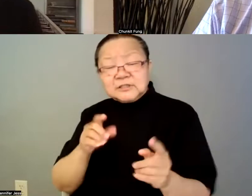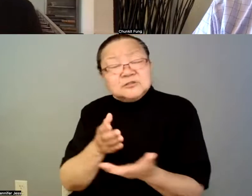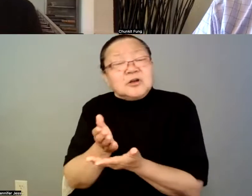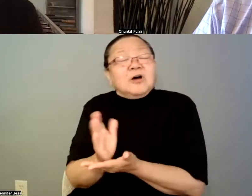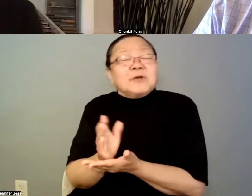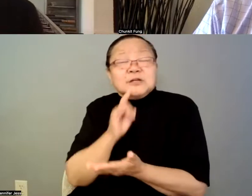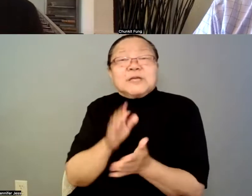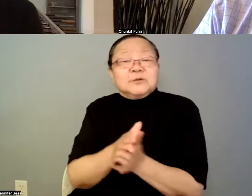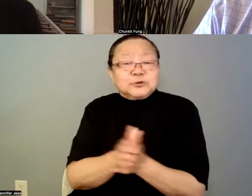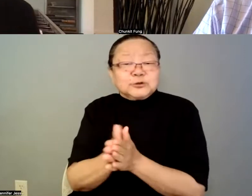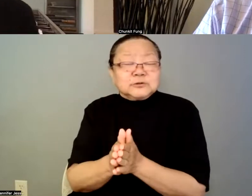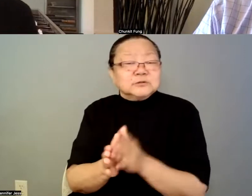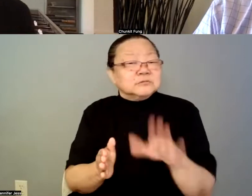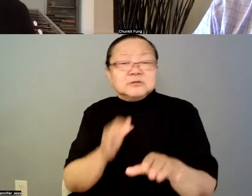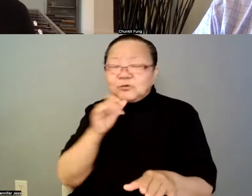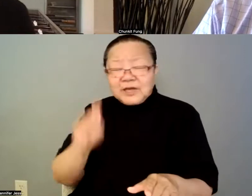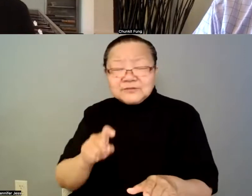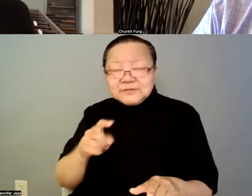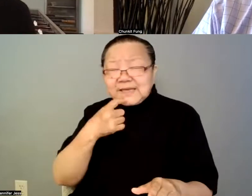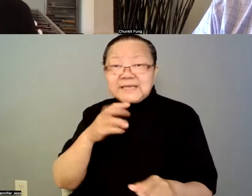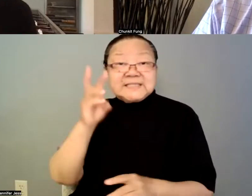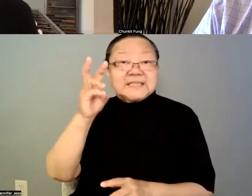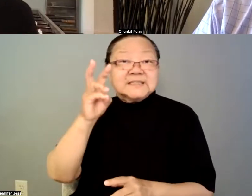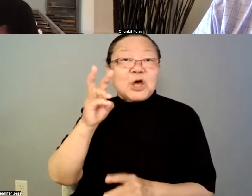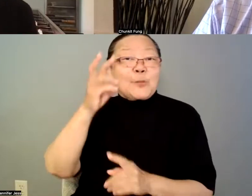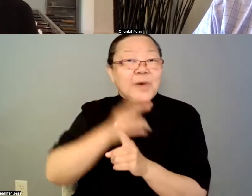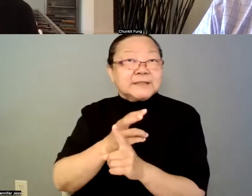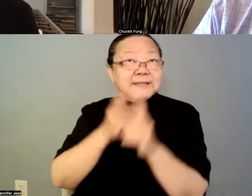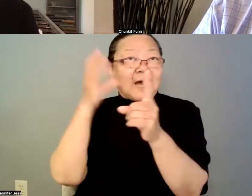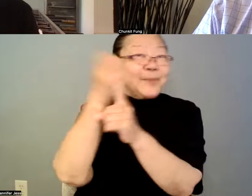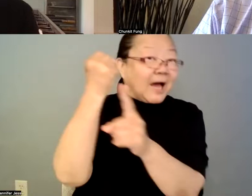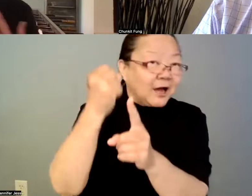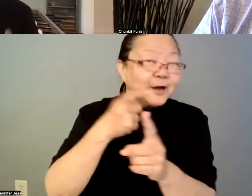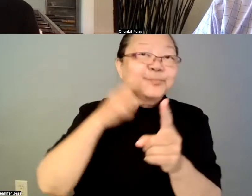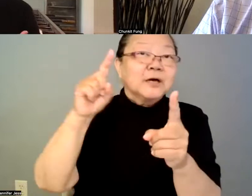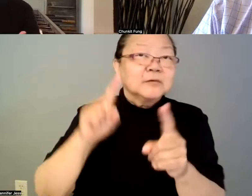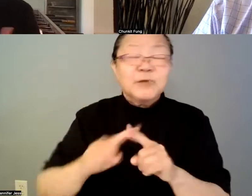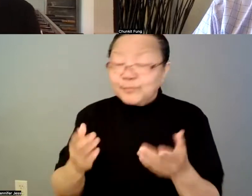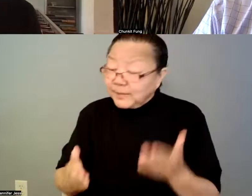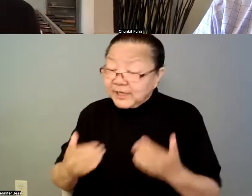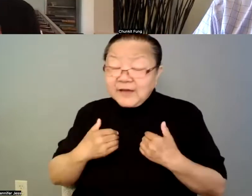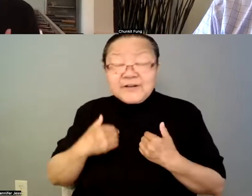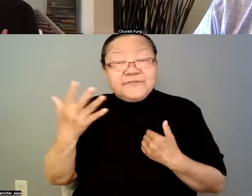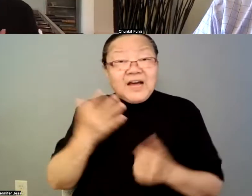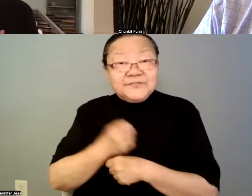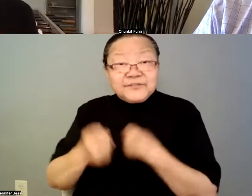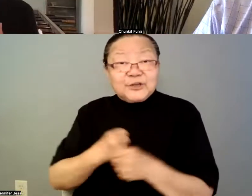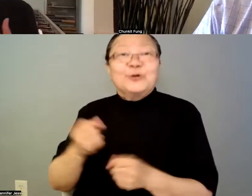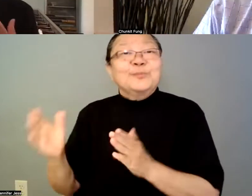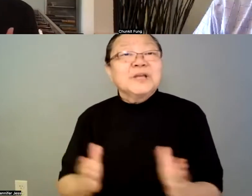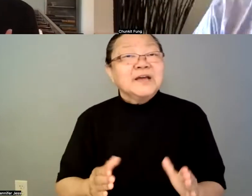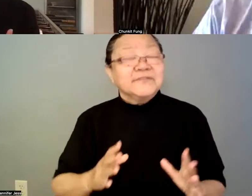a plan for 6 months from now. It can be 5 years. You can have humility and just say, this is so hard for us. It will take